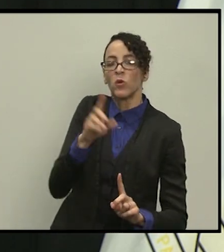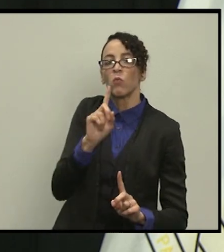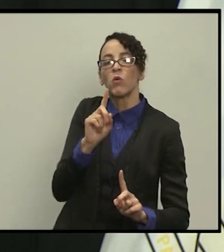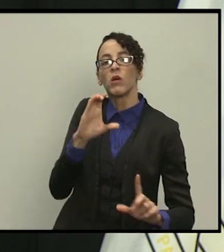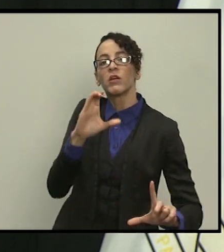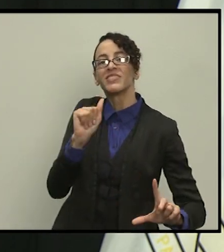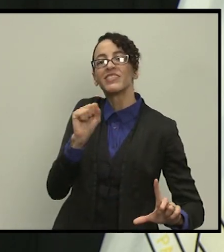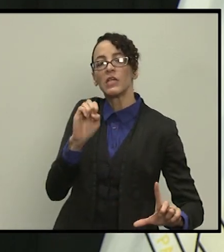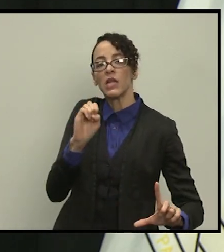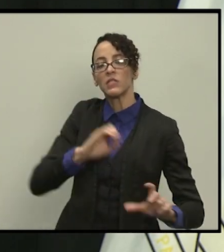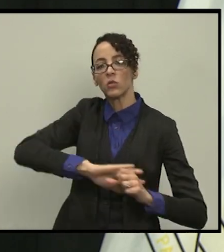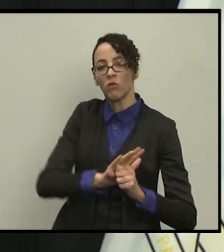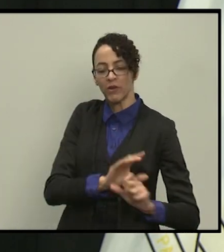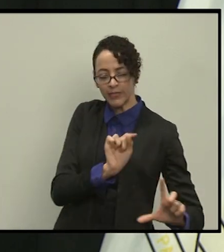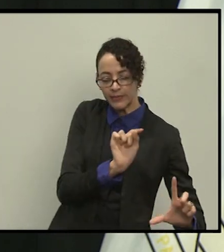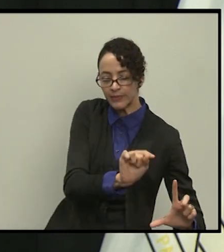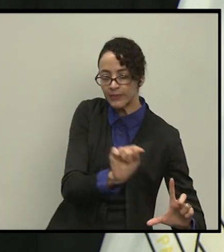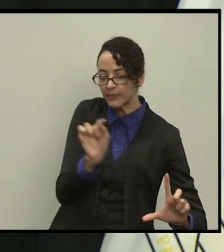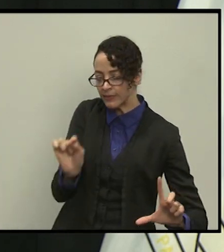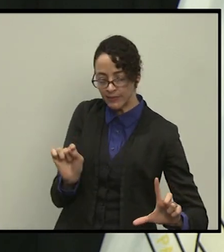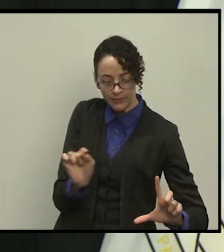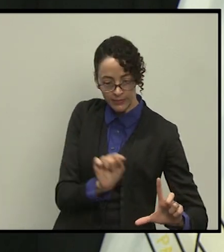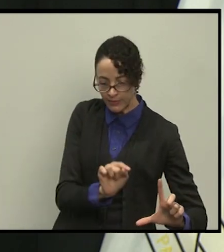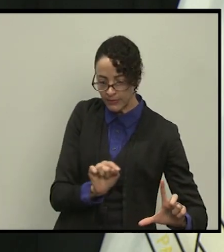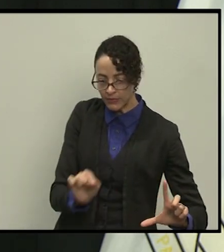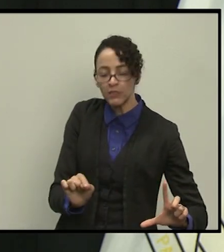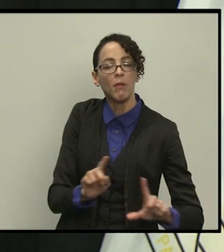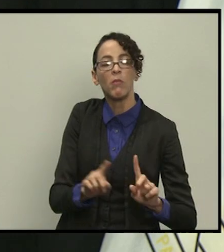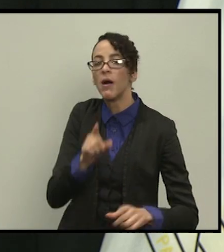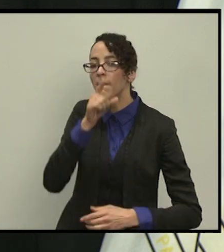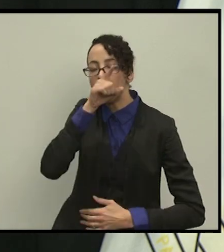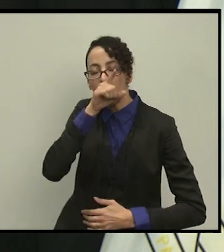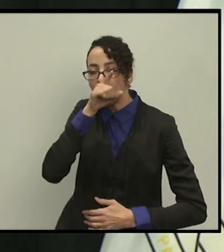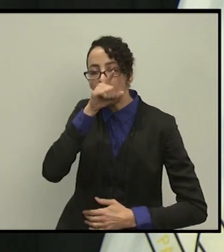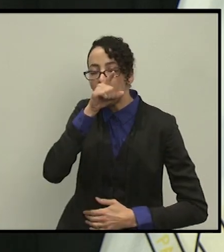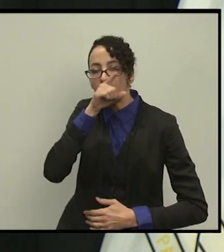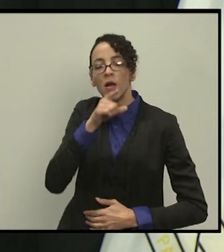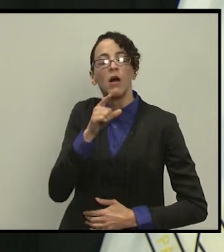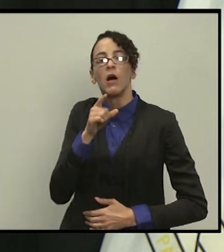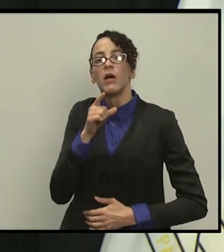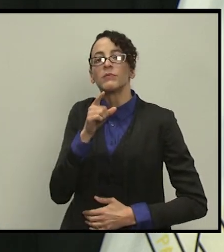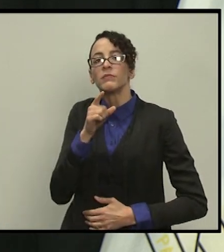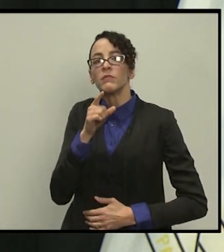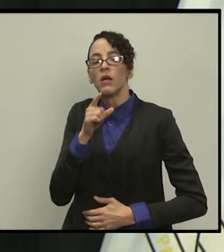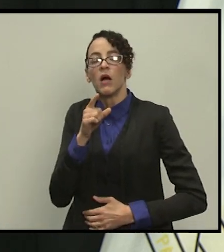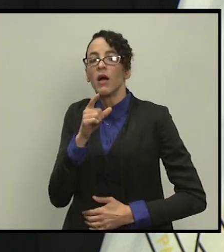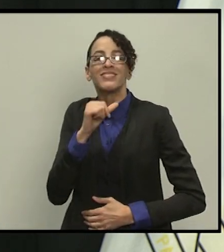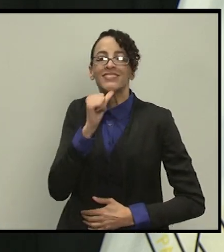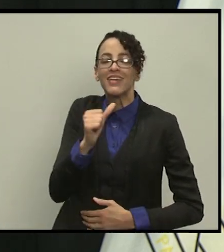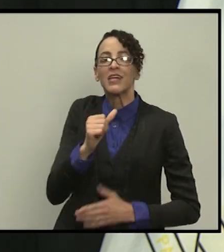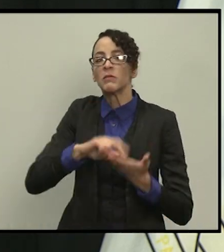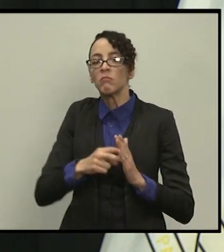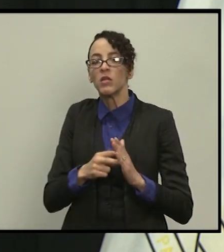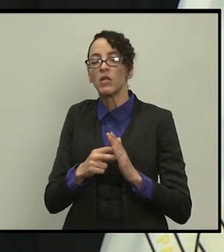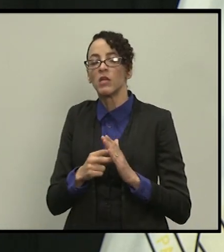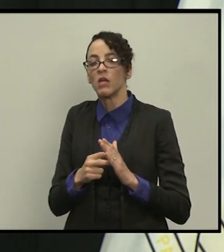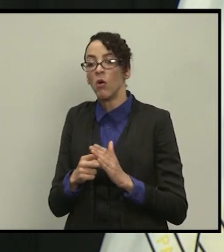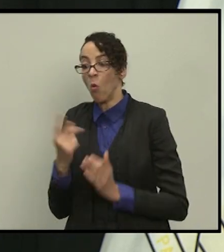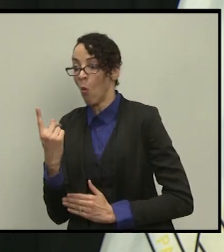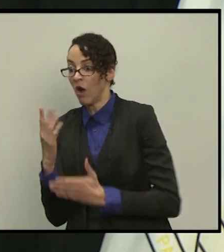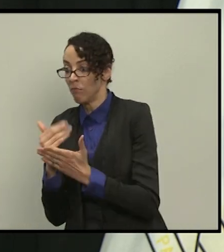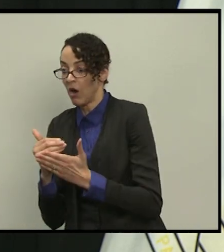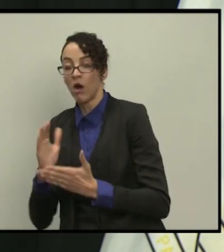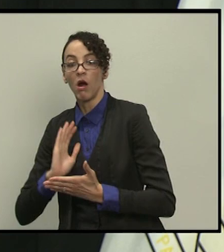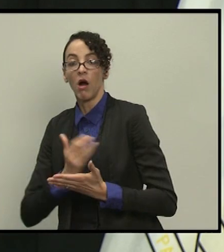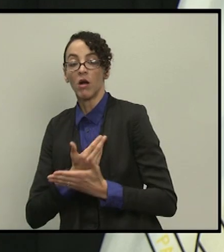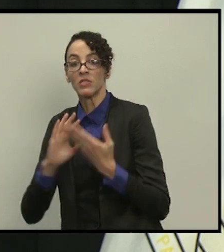no way indicates that some parts of our city are safer than others. So I don't want us to get the